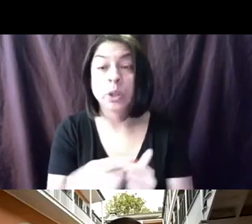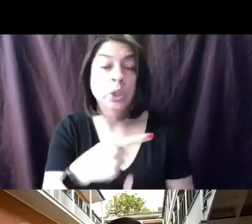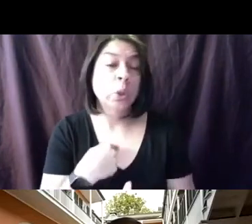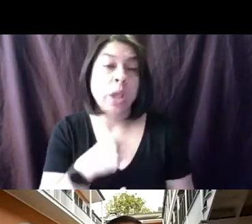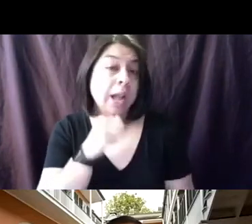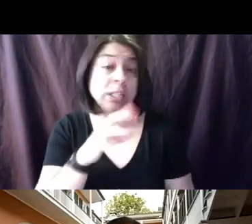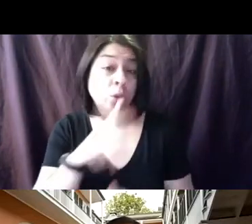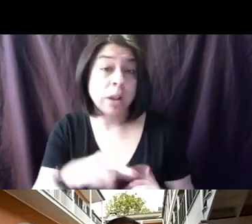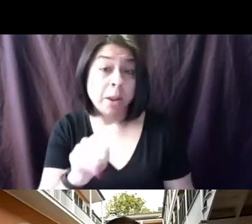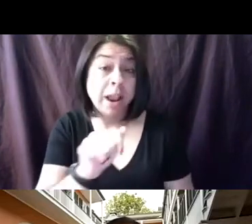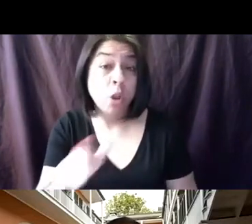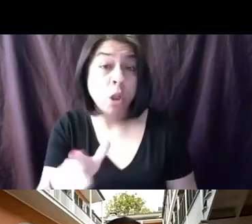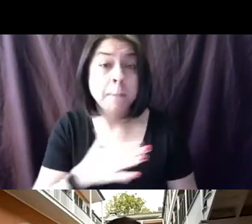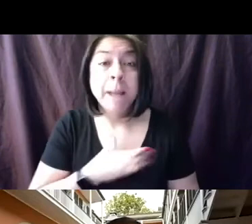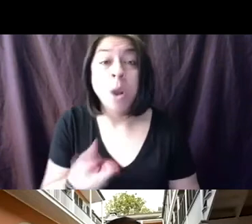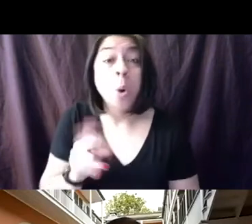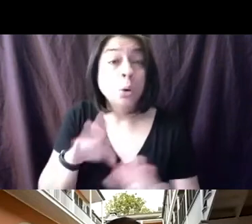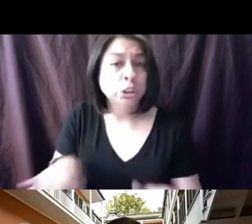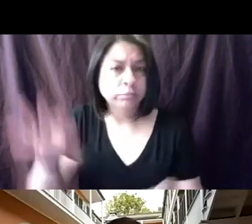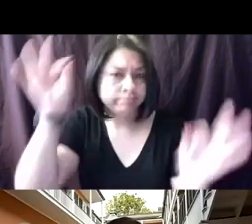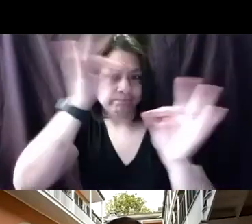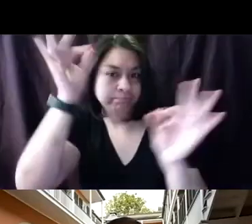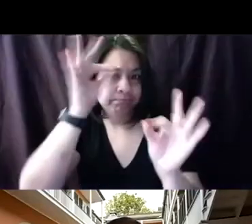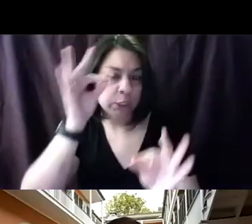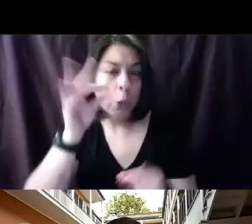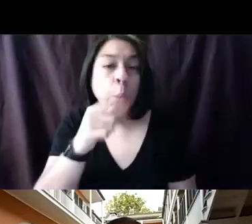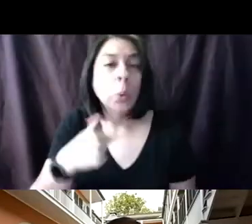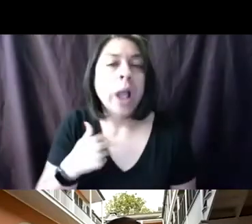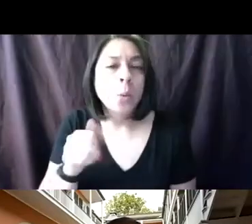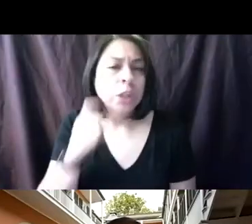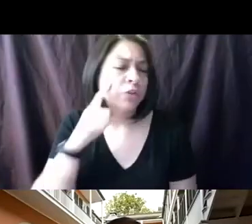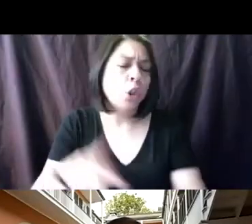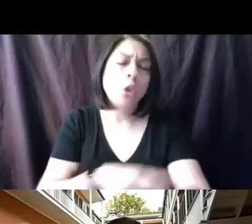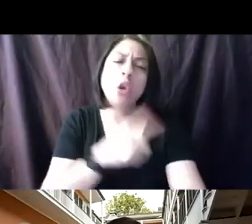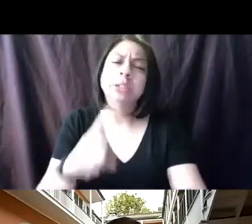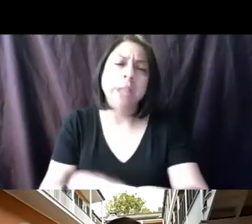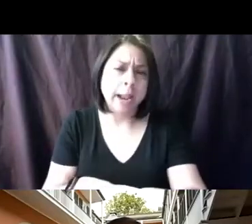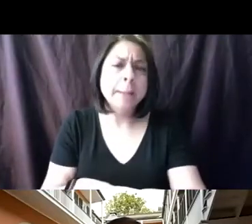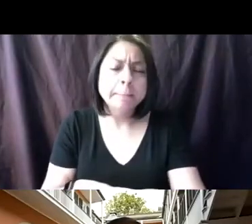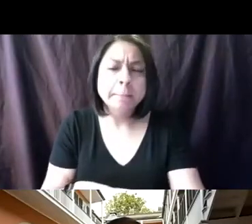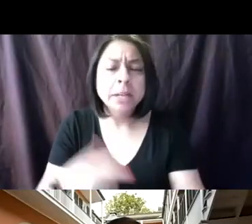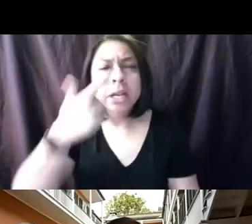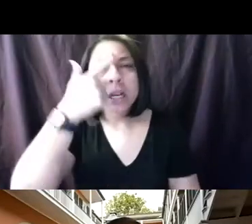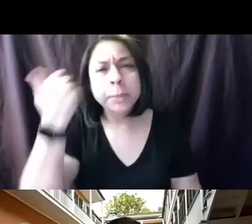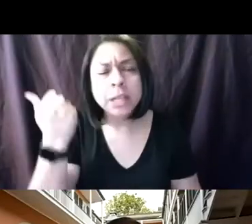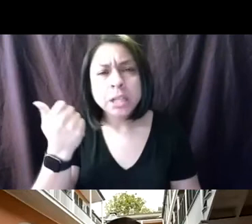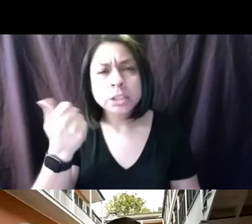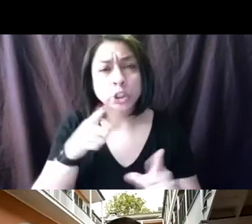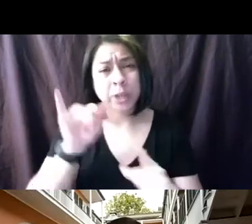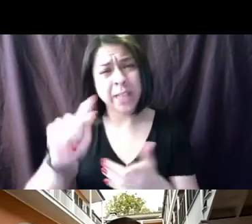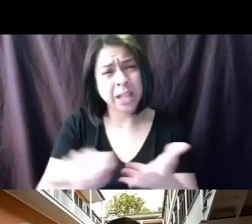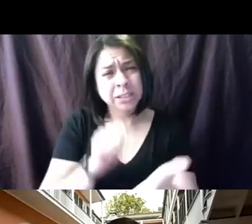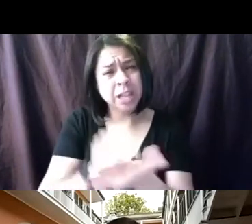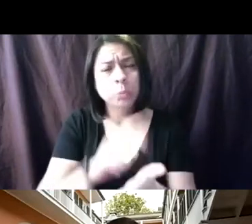all. My own children didn't know who I was for a long time. Because, you know, during that time it was